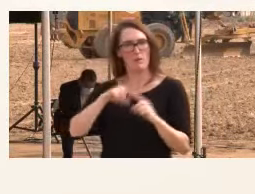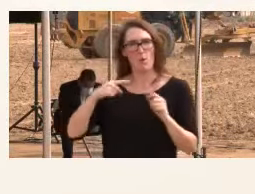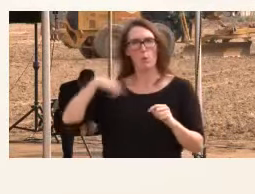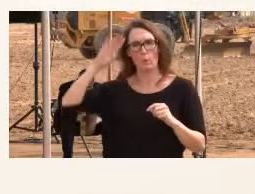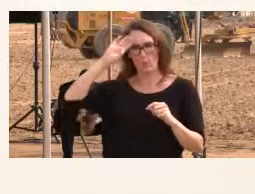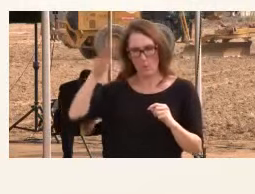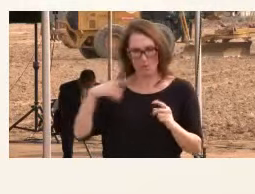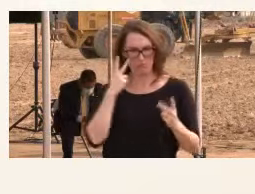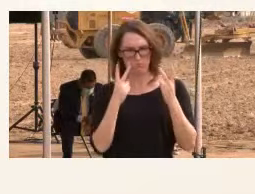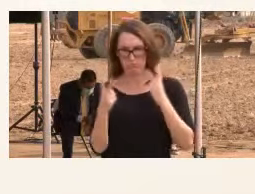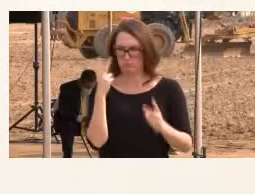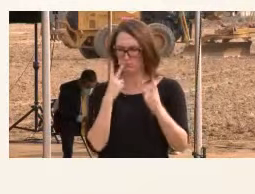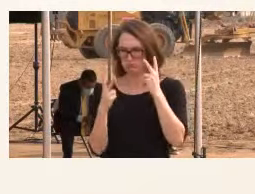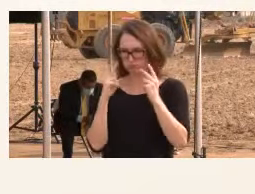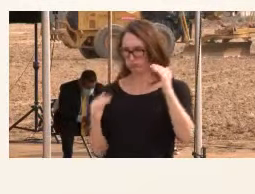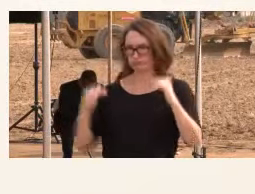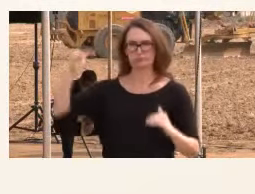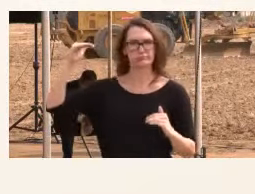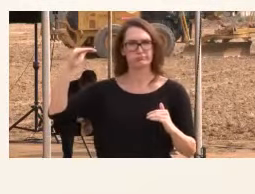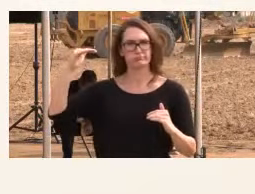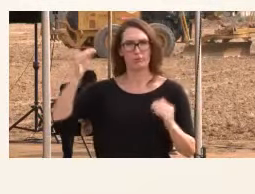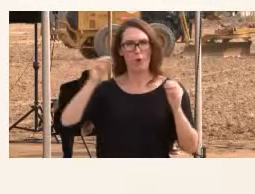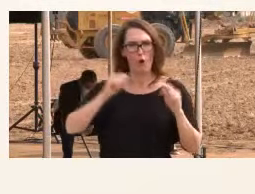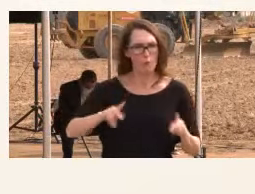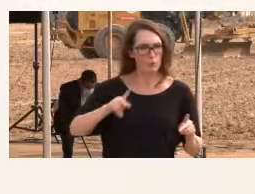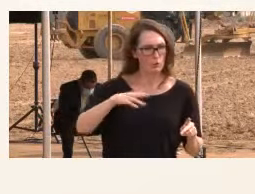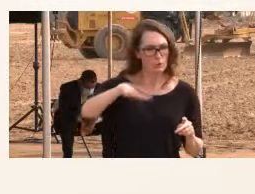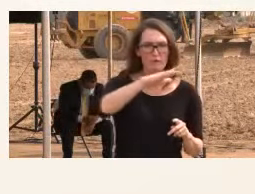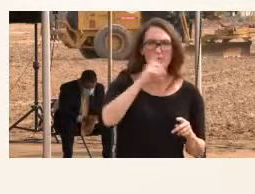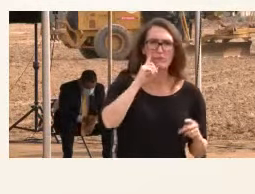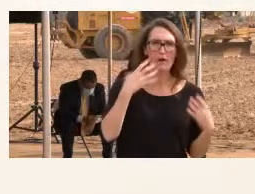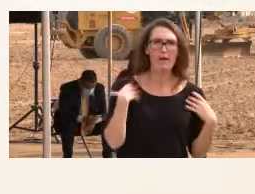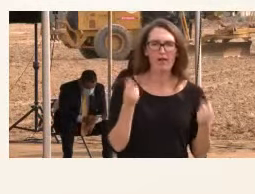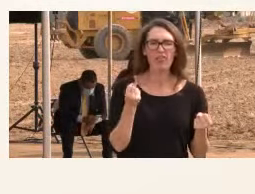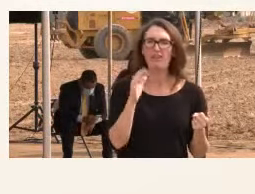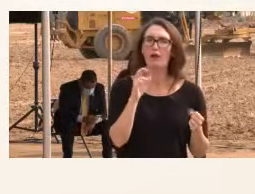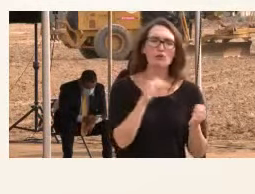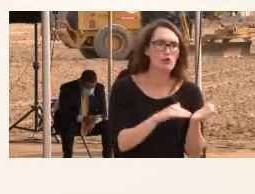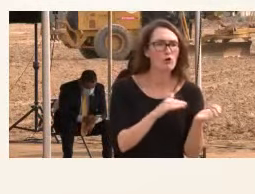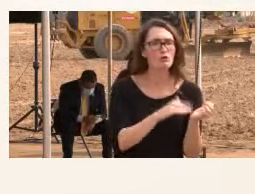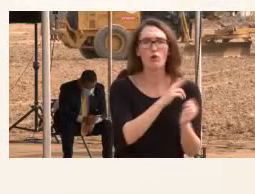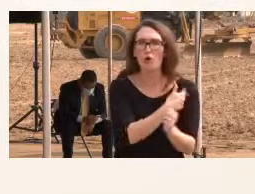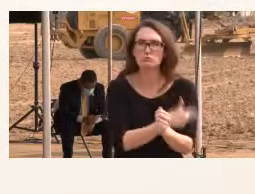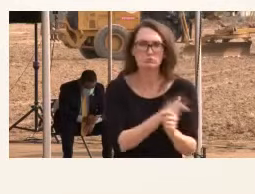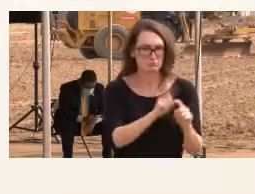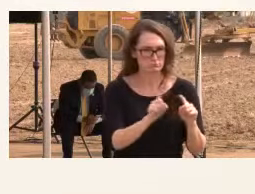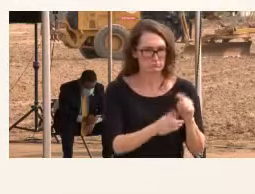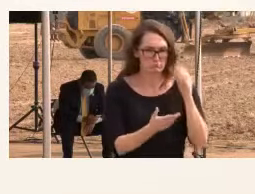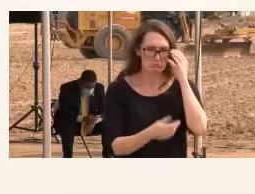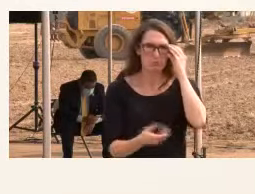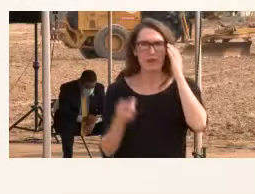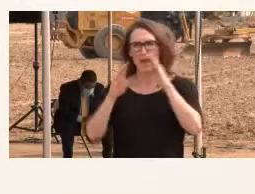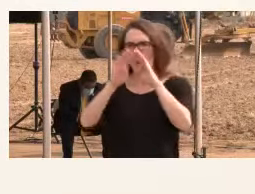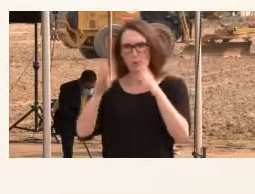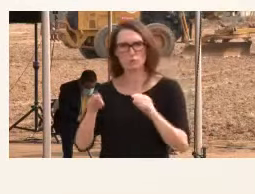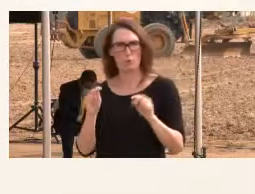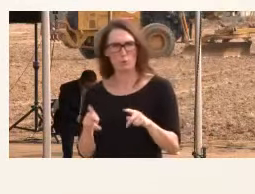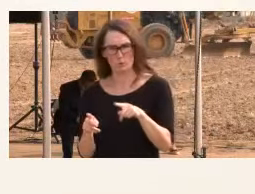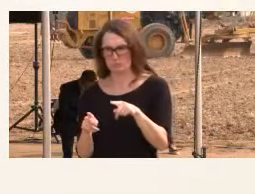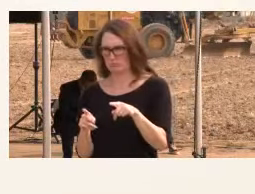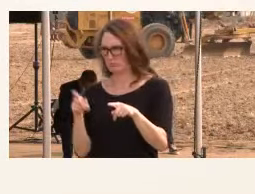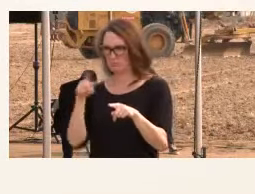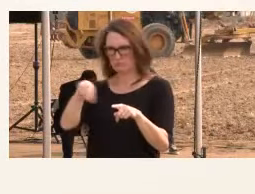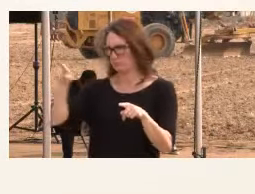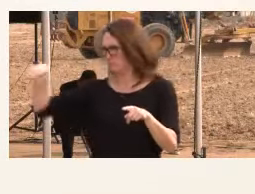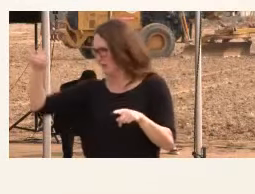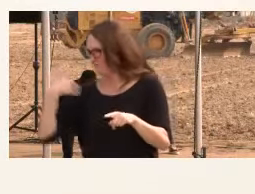the disparity that exists in our health care in America, in our housing, and